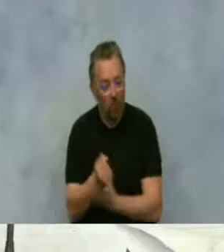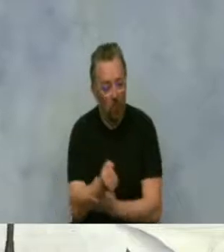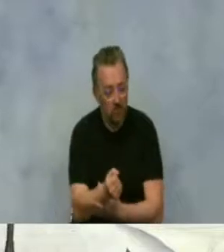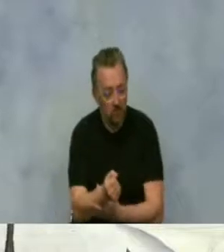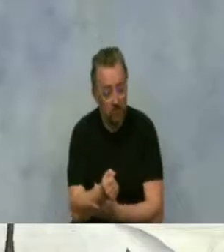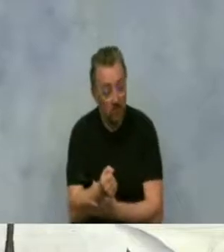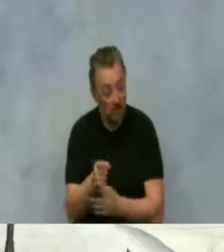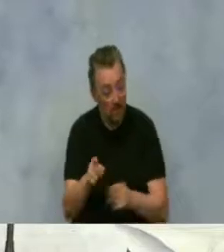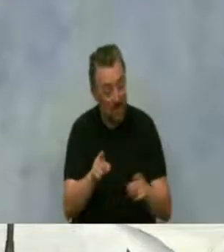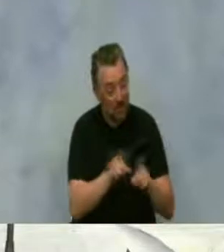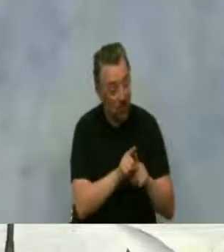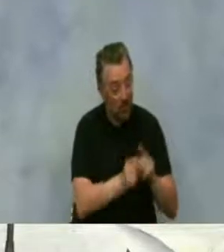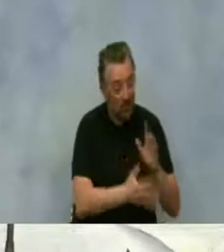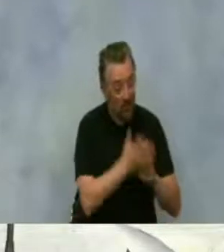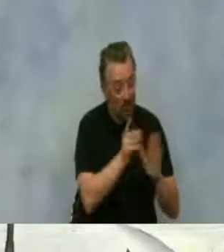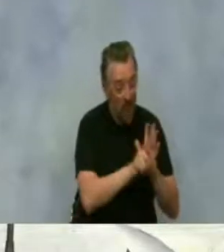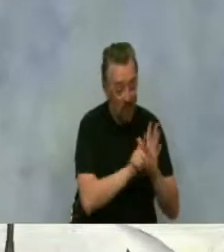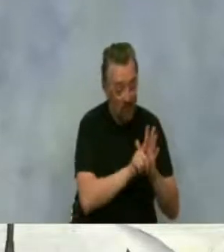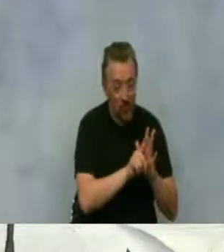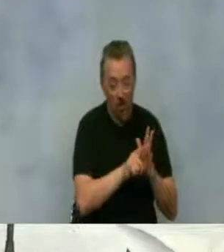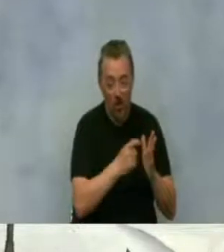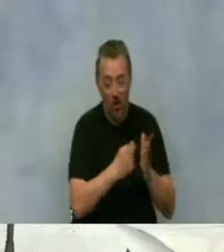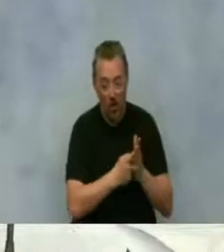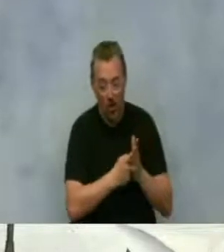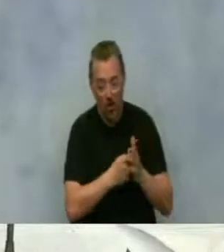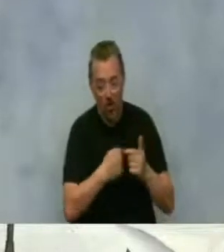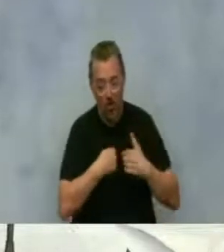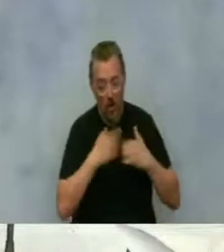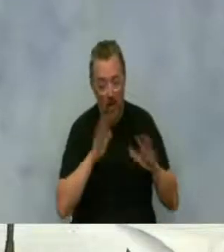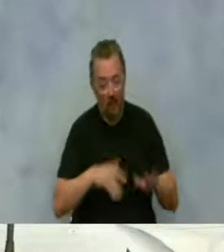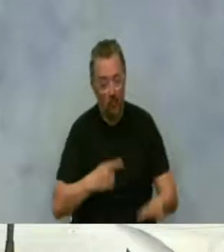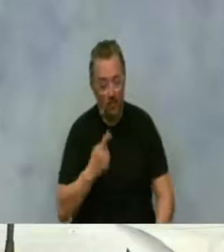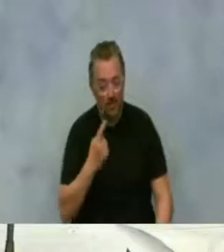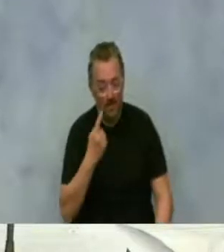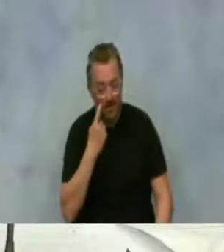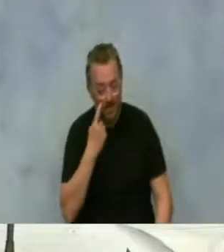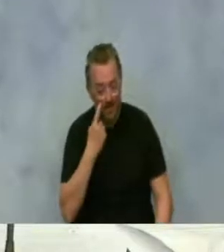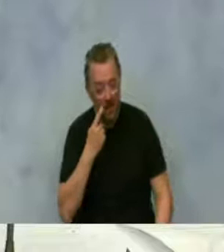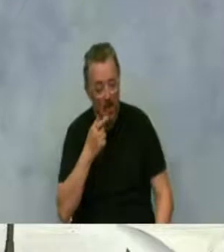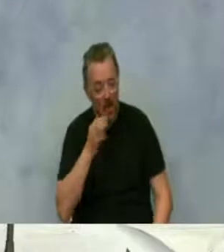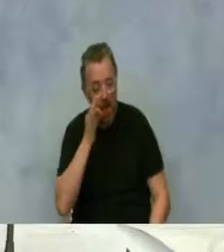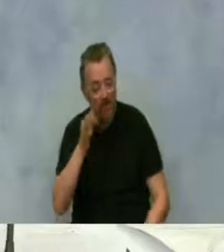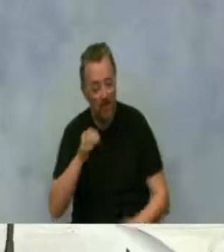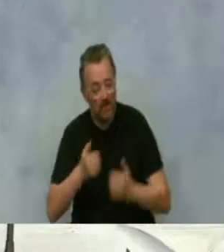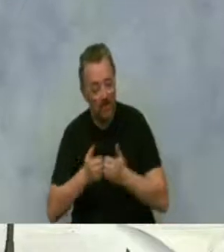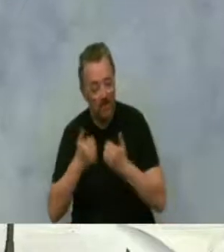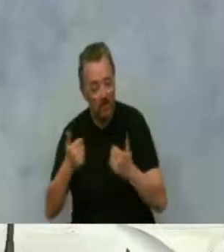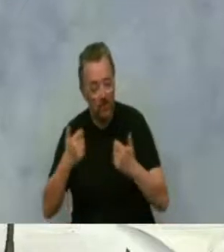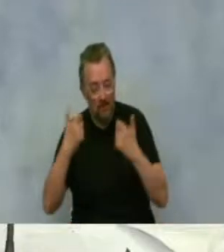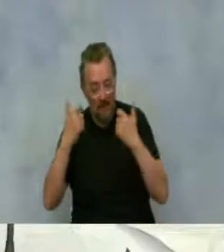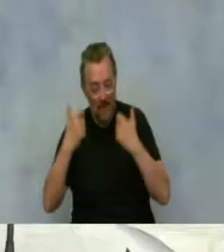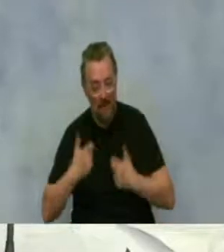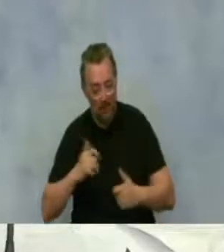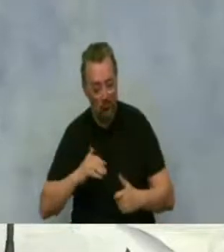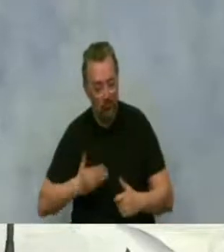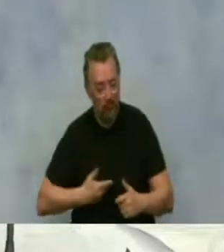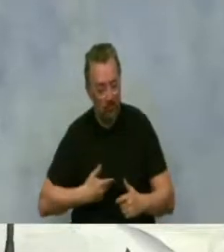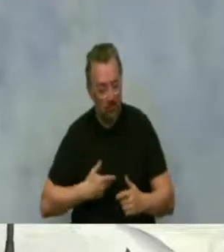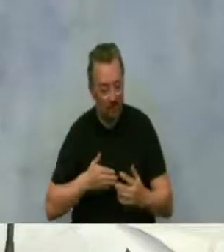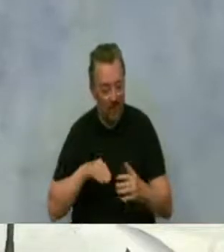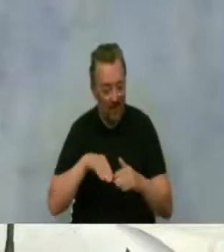case on the fire alarms, or would we have to seek separate legal rights of